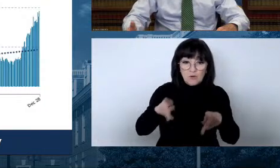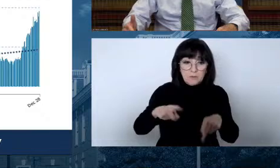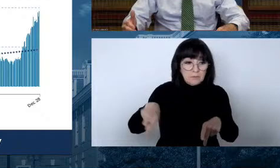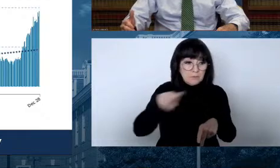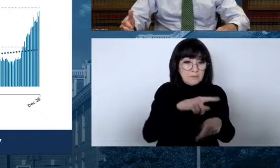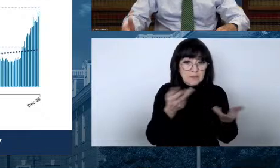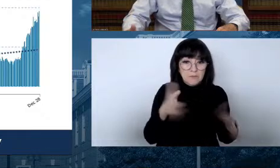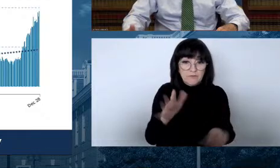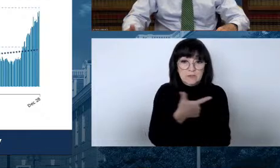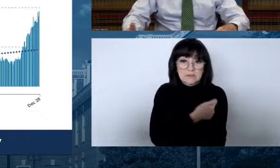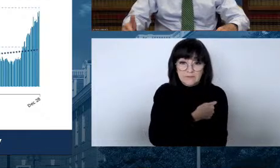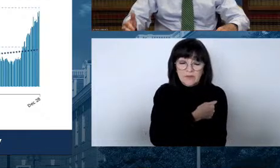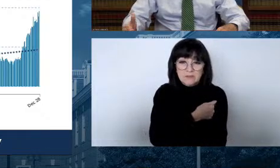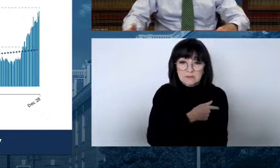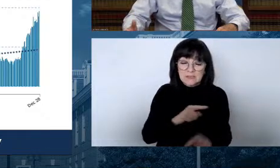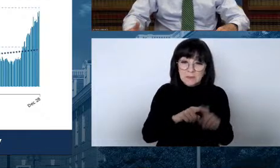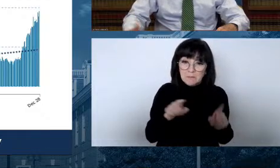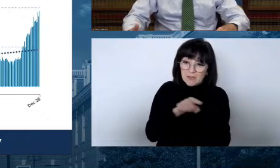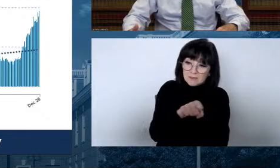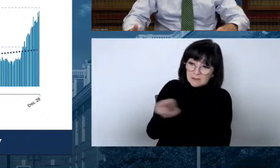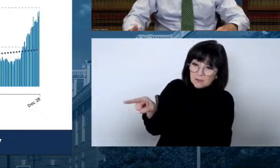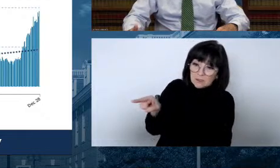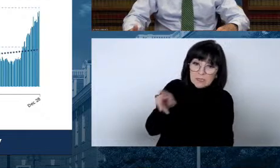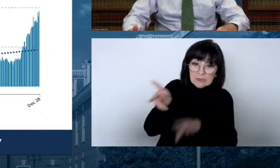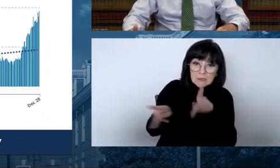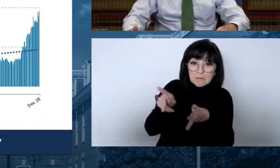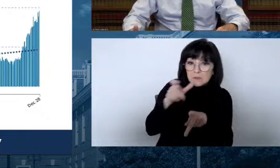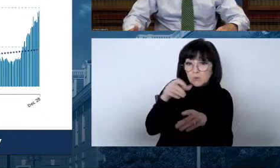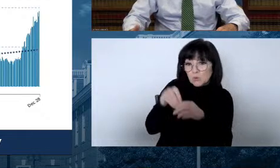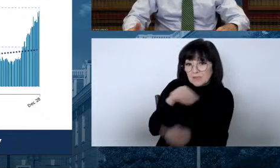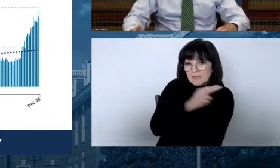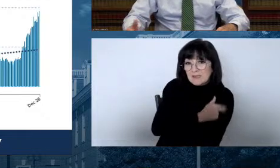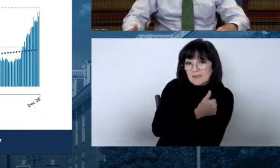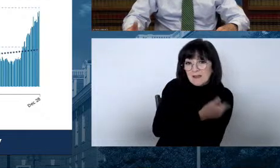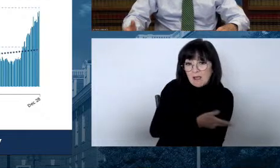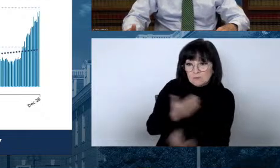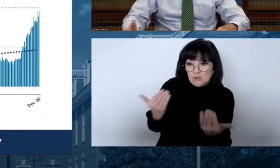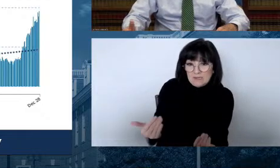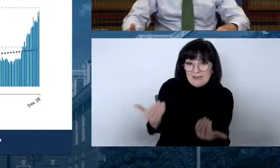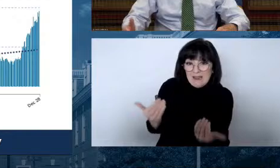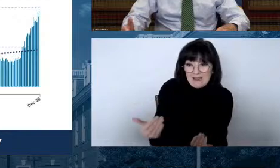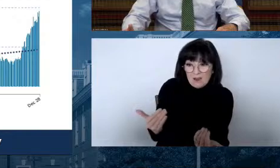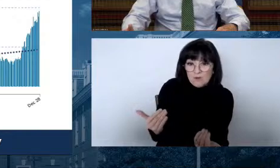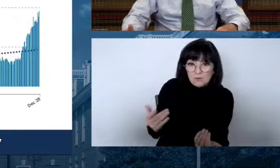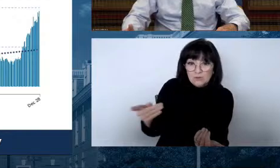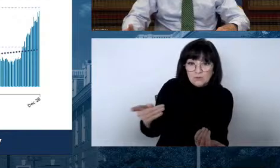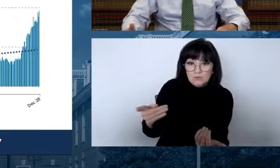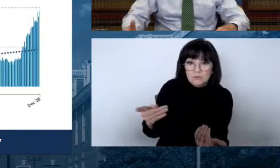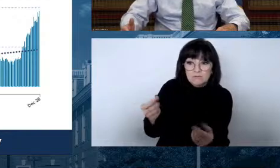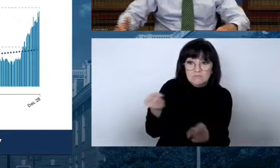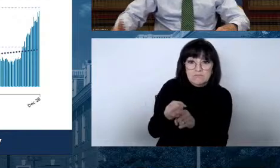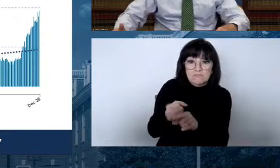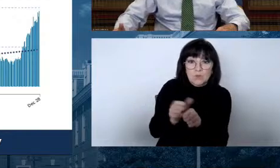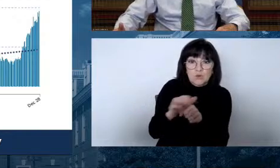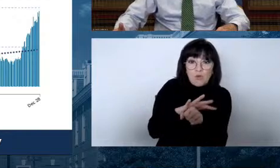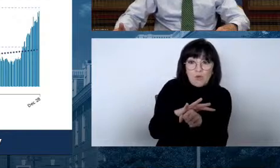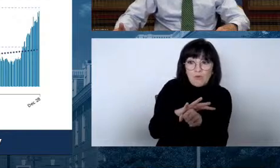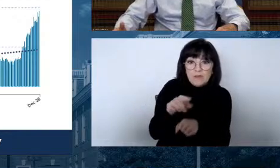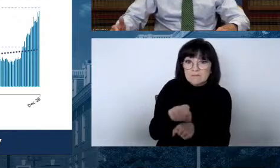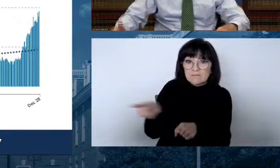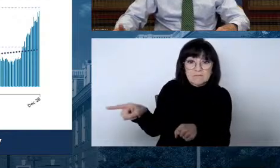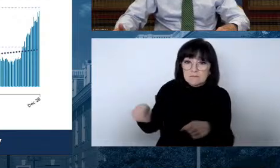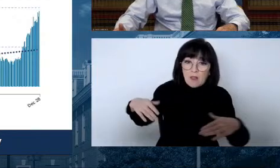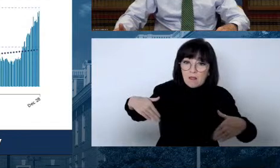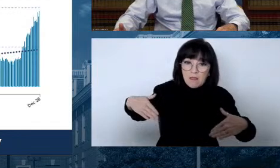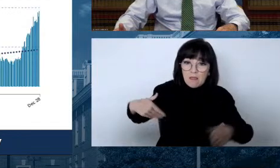the hospital with COVID are people that are unvaccinated. So it's really pretty simple solution to this dilemma,